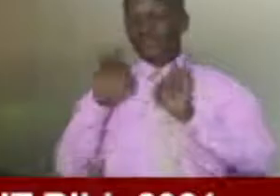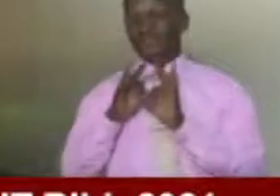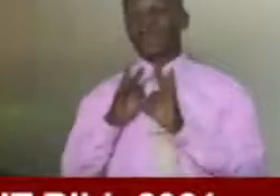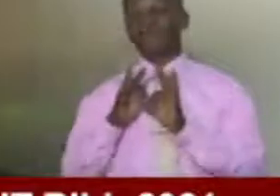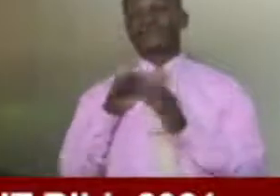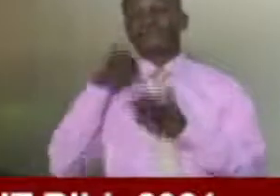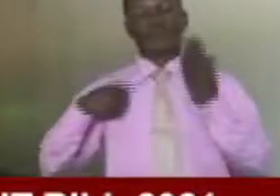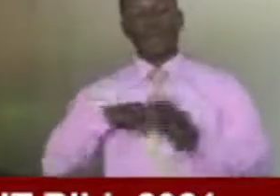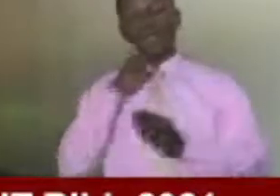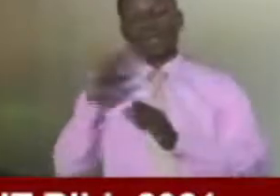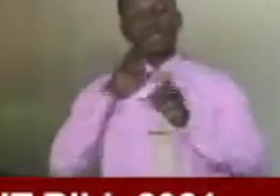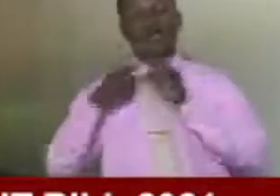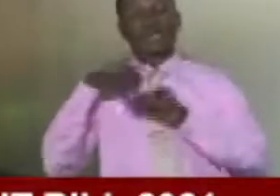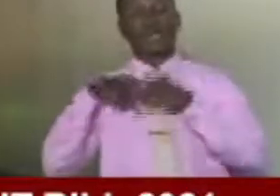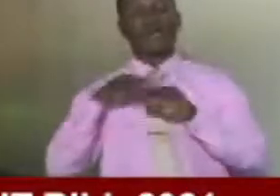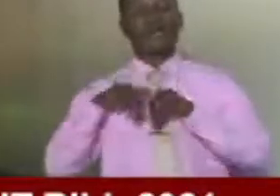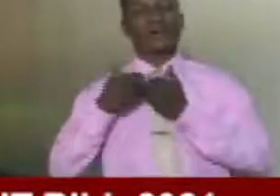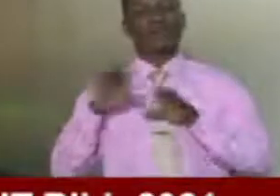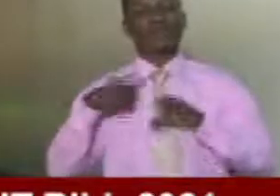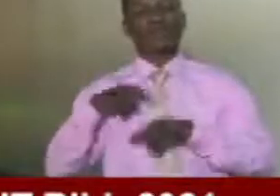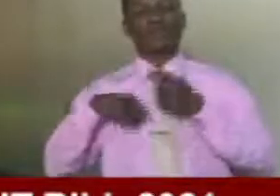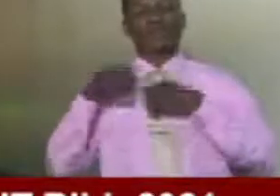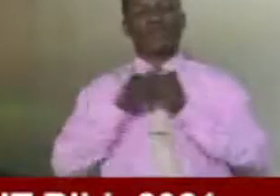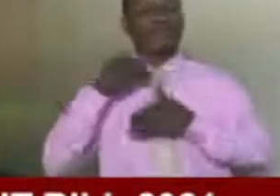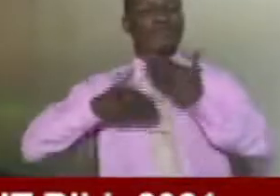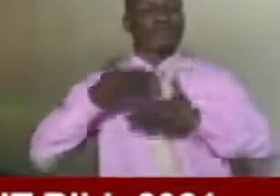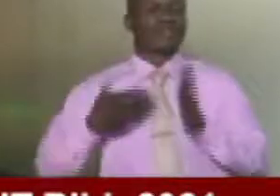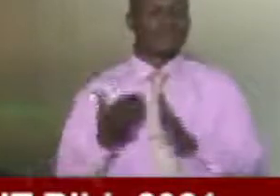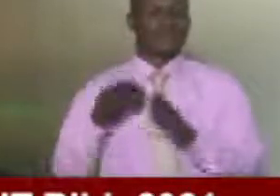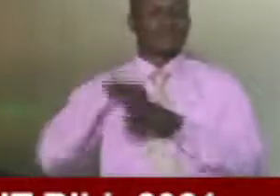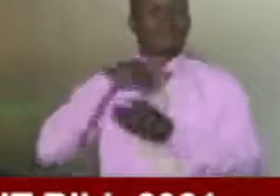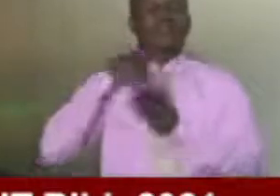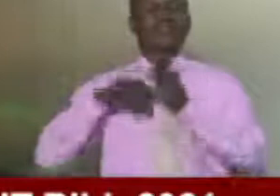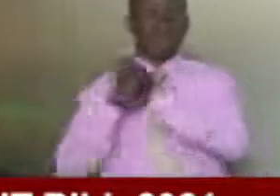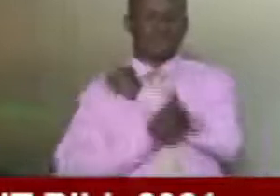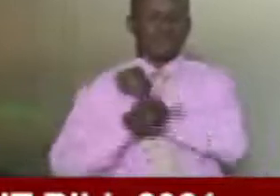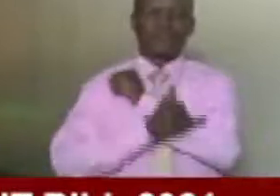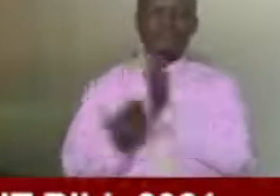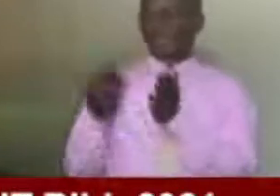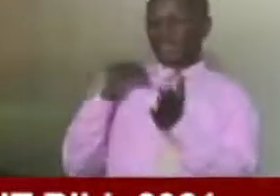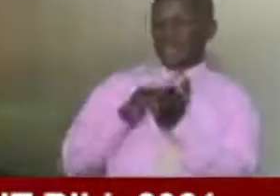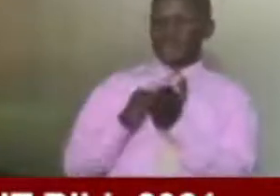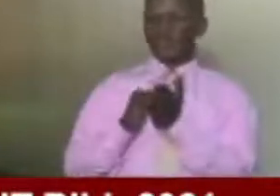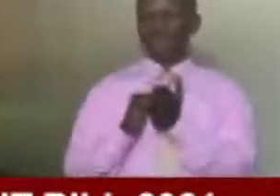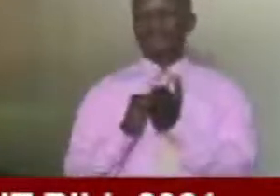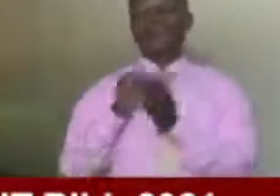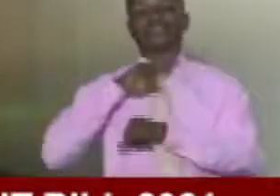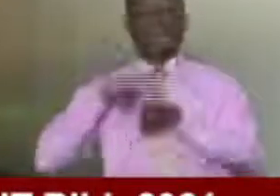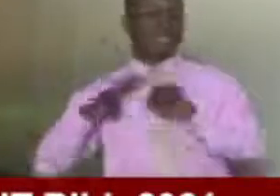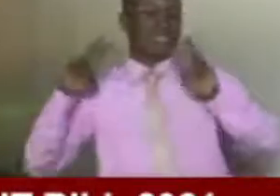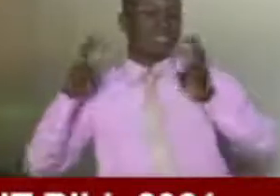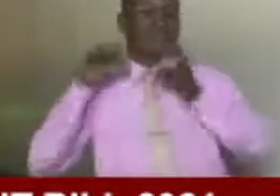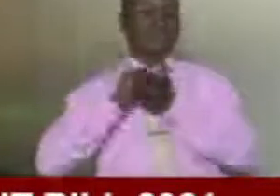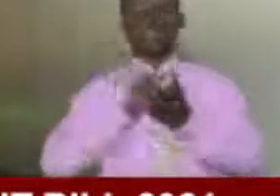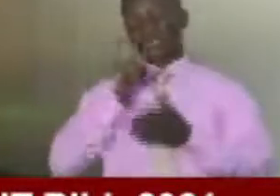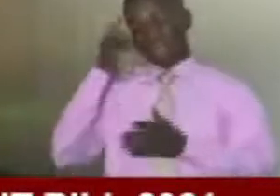talking about is how do we improve the process of electioneering in this country? And again, another issue that I think